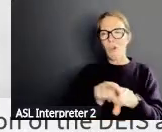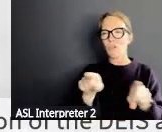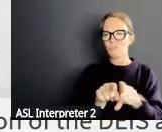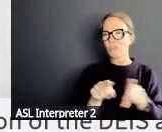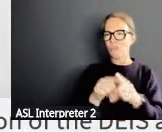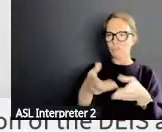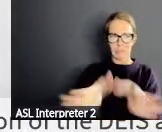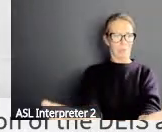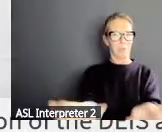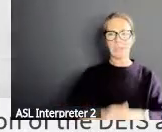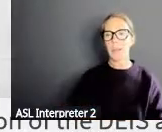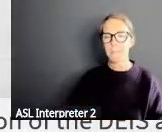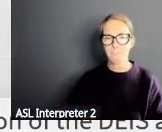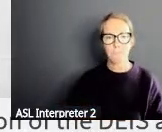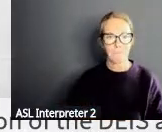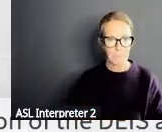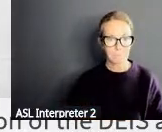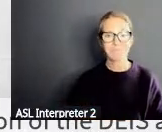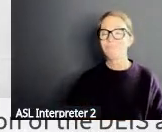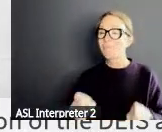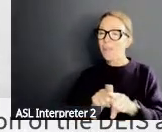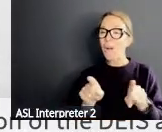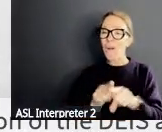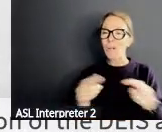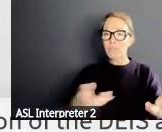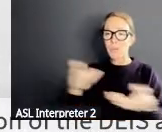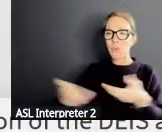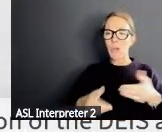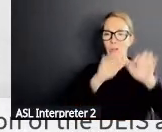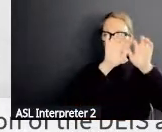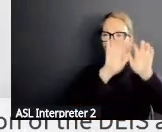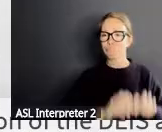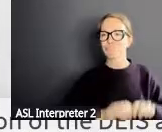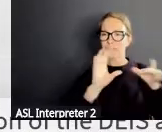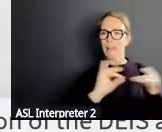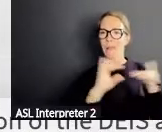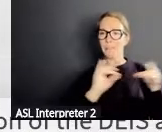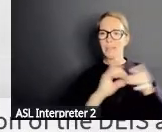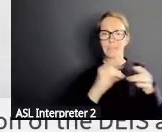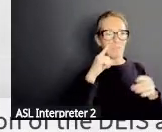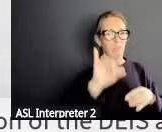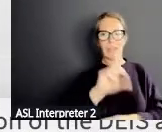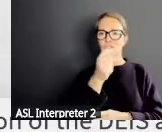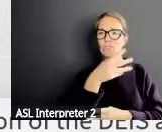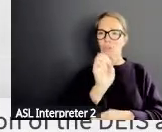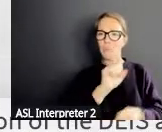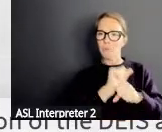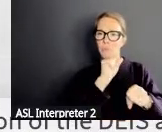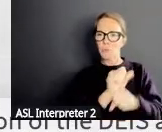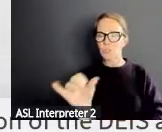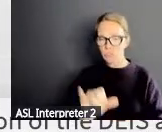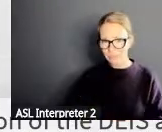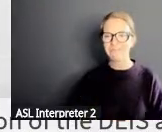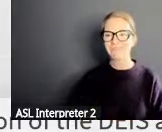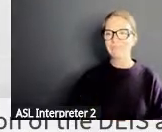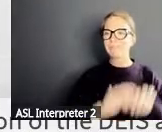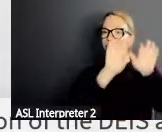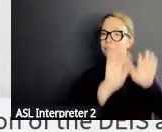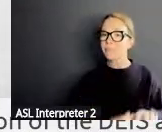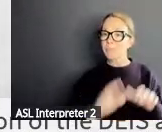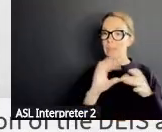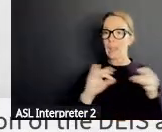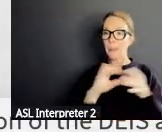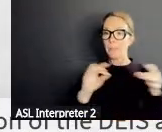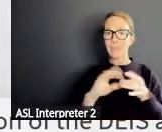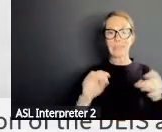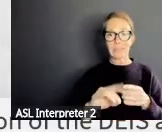public. We also welcome written comments on the draft scope of work. Written comments can be submitted through